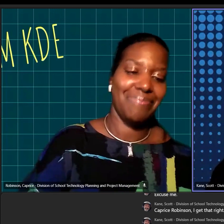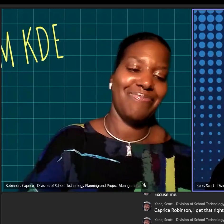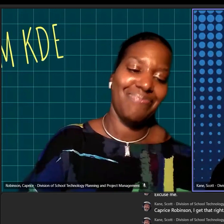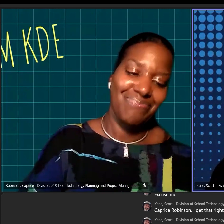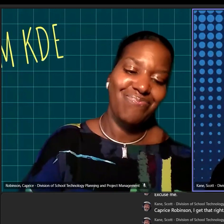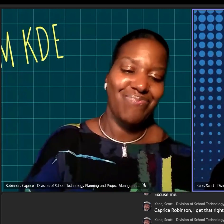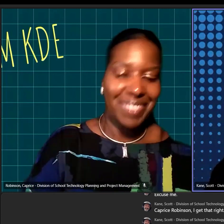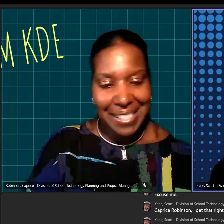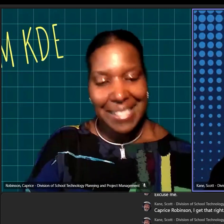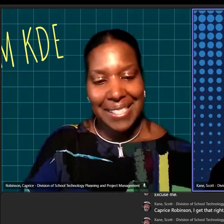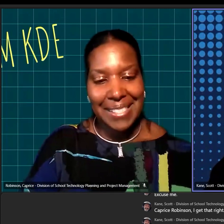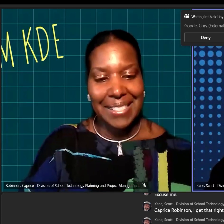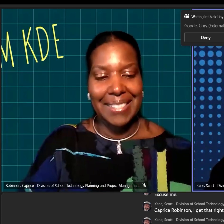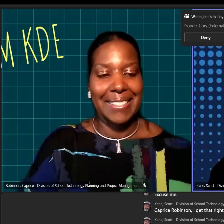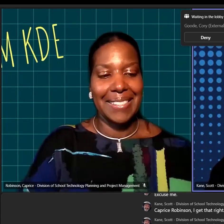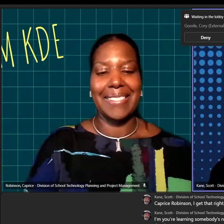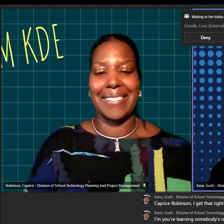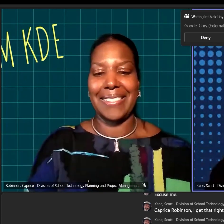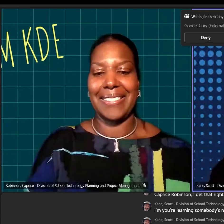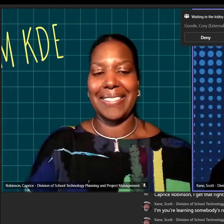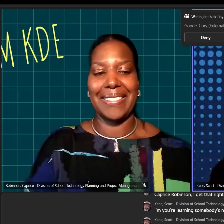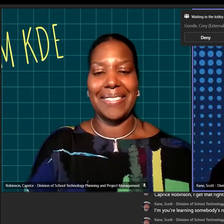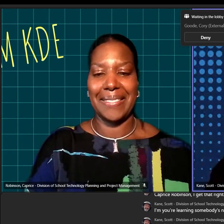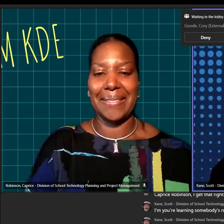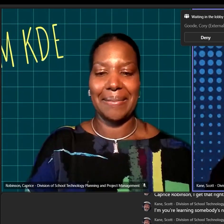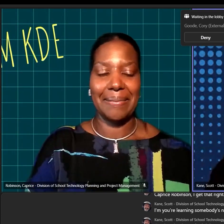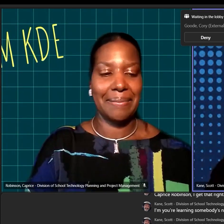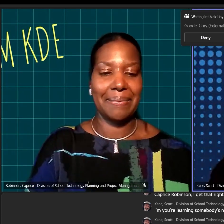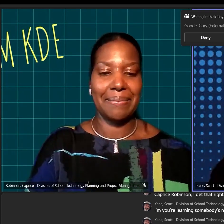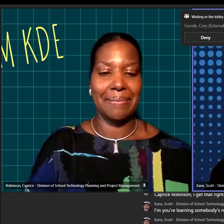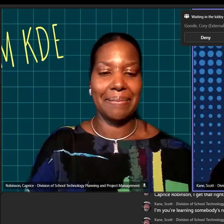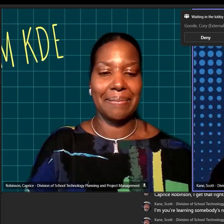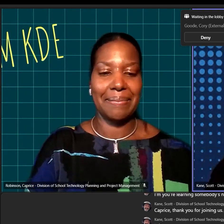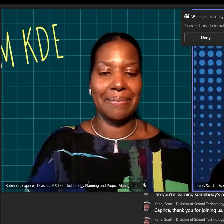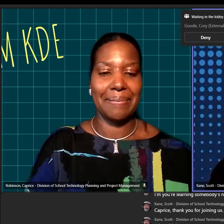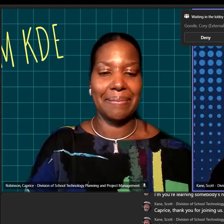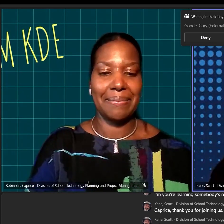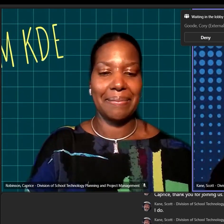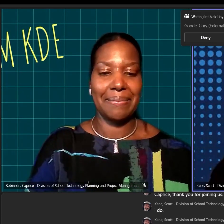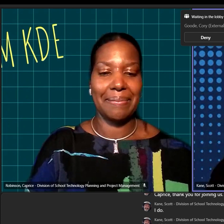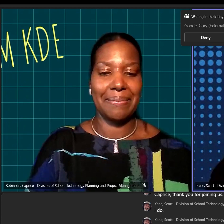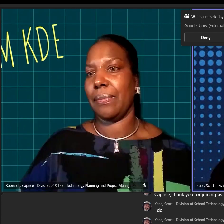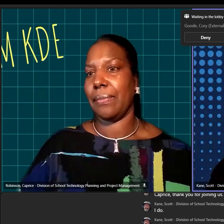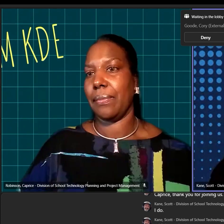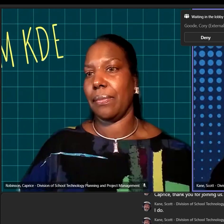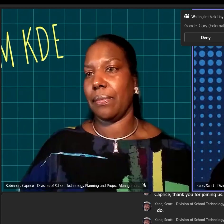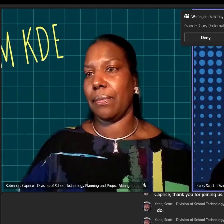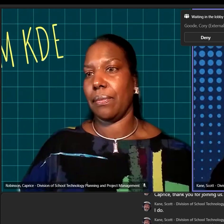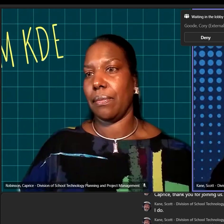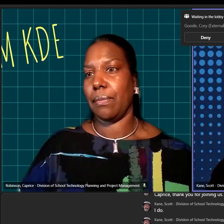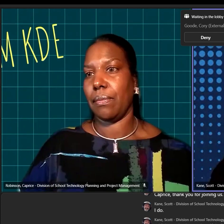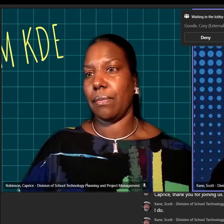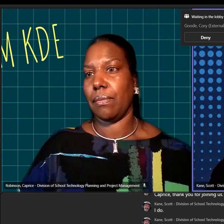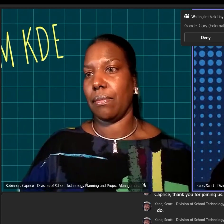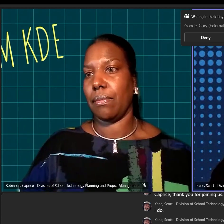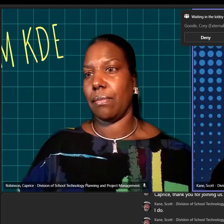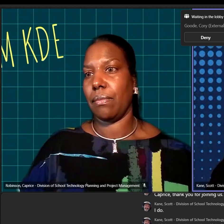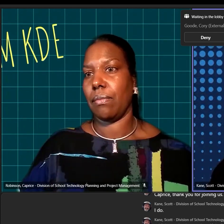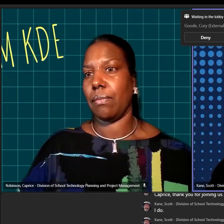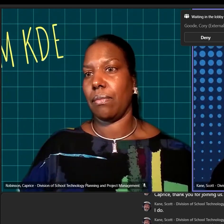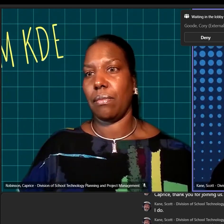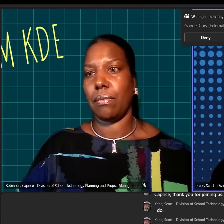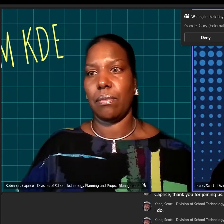it. Caprice, thank you for joining us. I think we also have a handful of our KETS